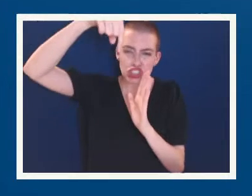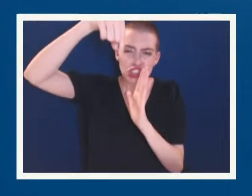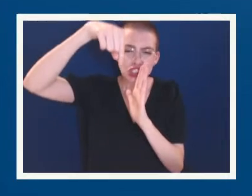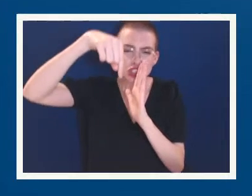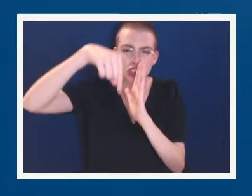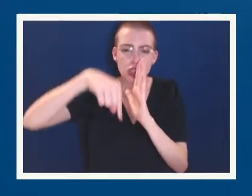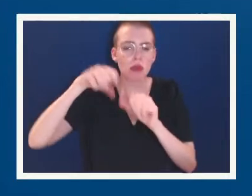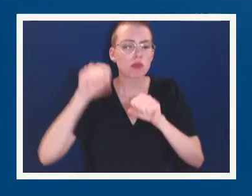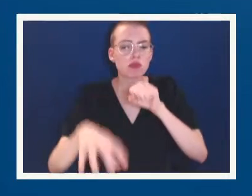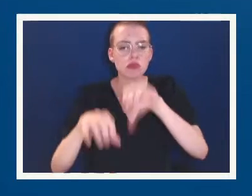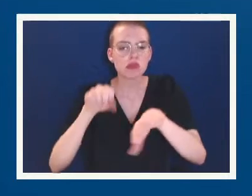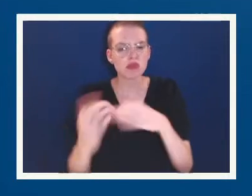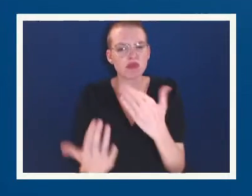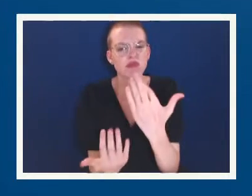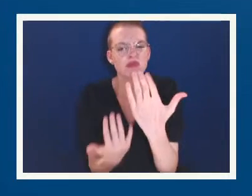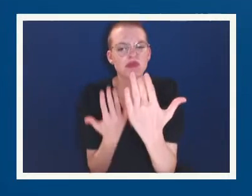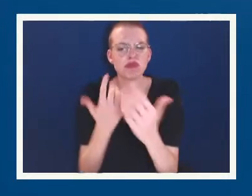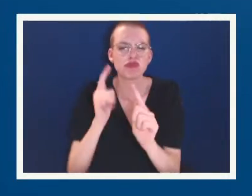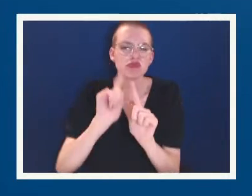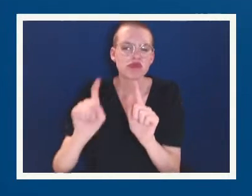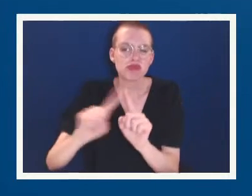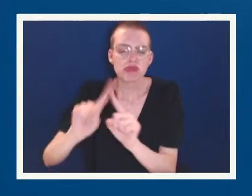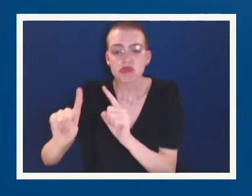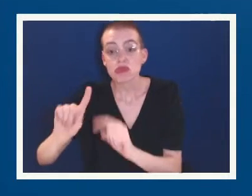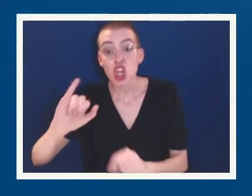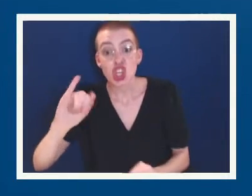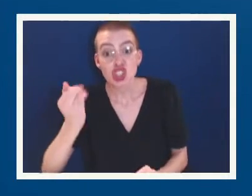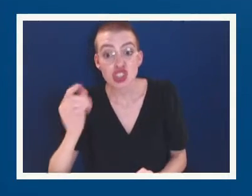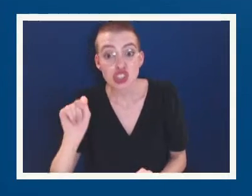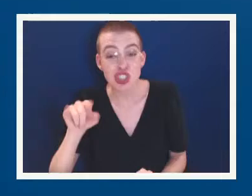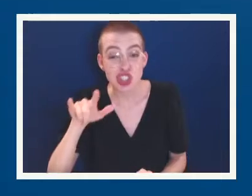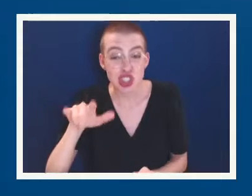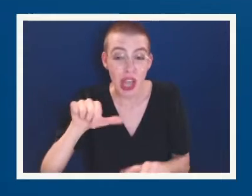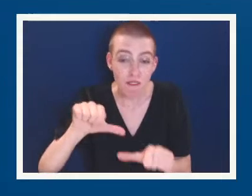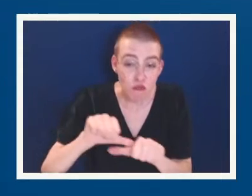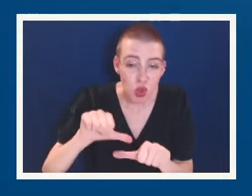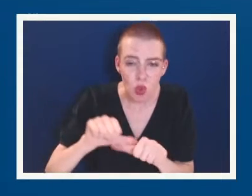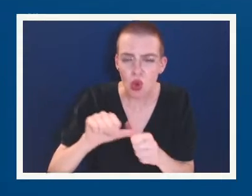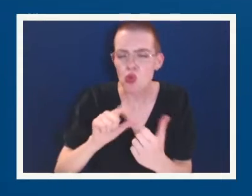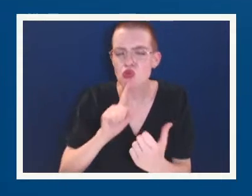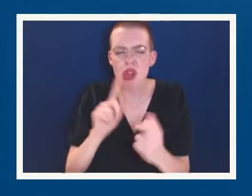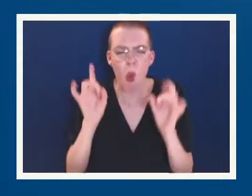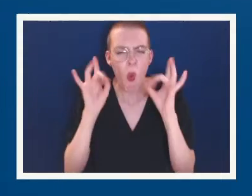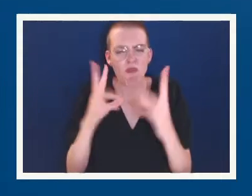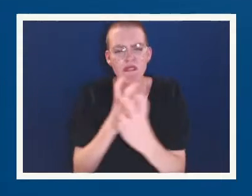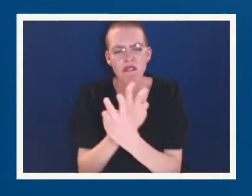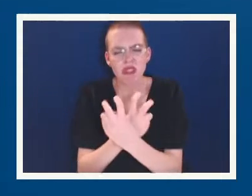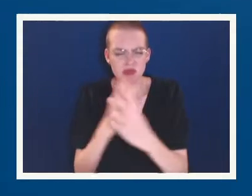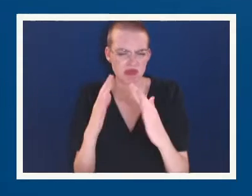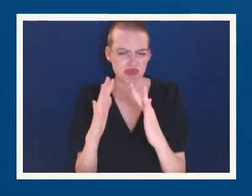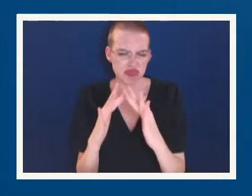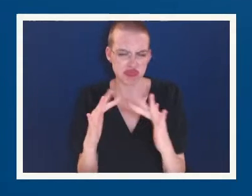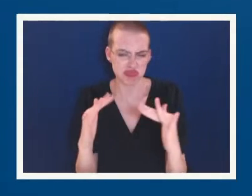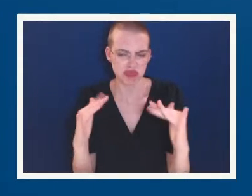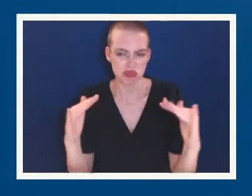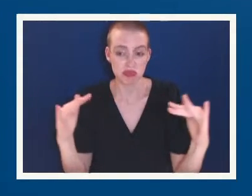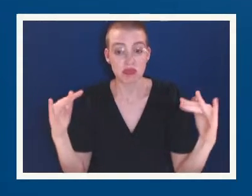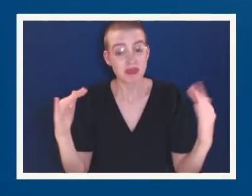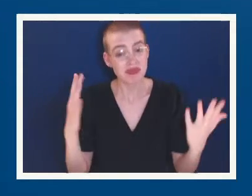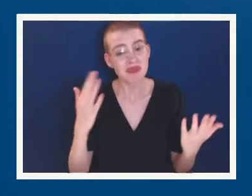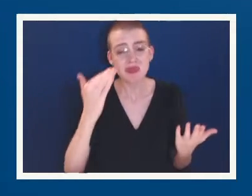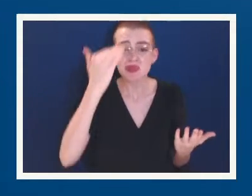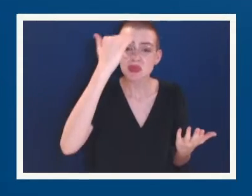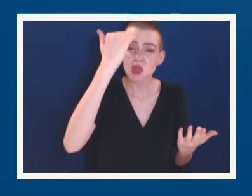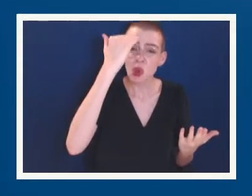there. Remember all the fight about the cancer and the brain cancer so many firefighters are